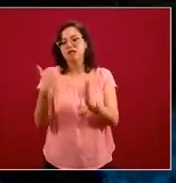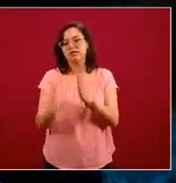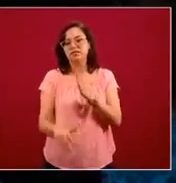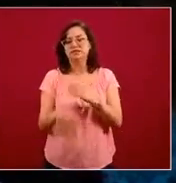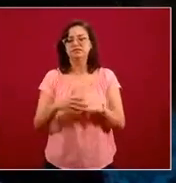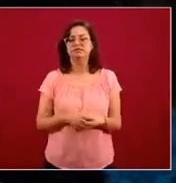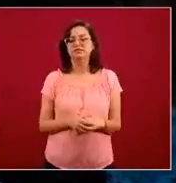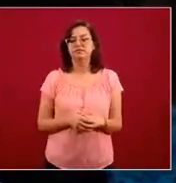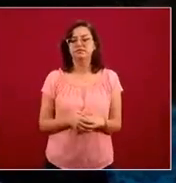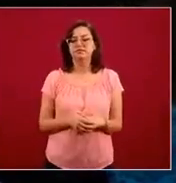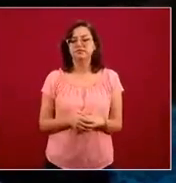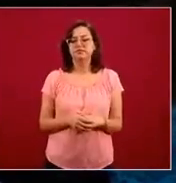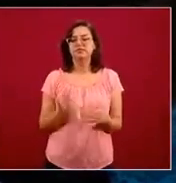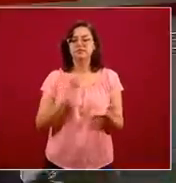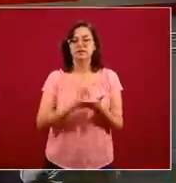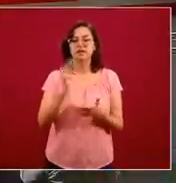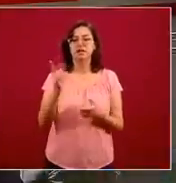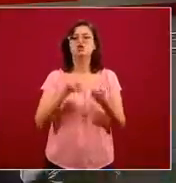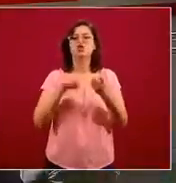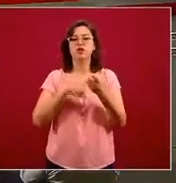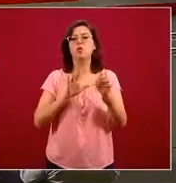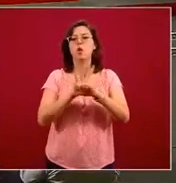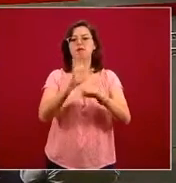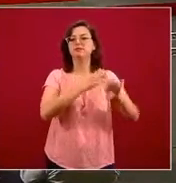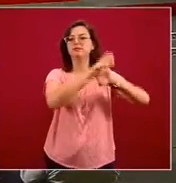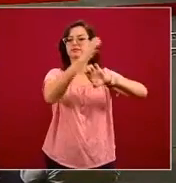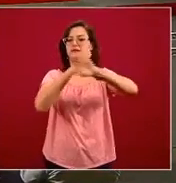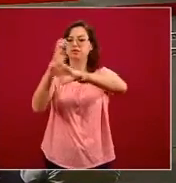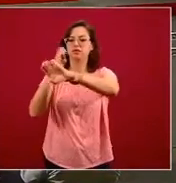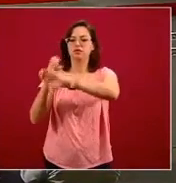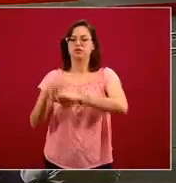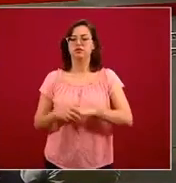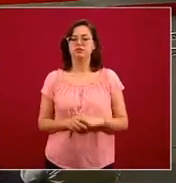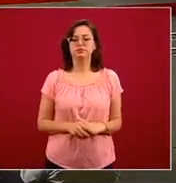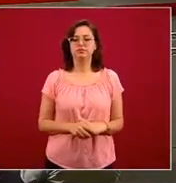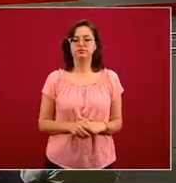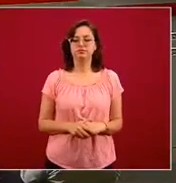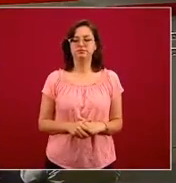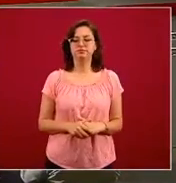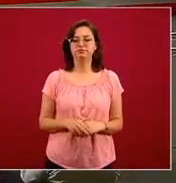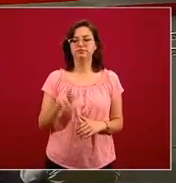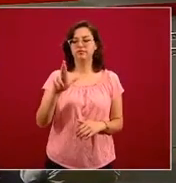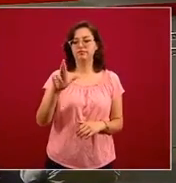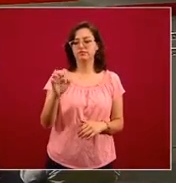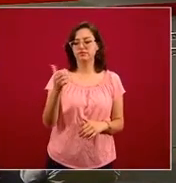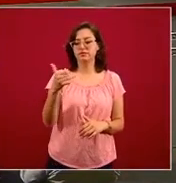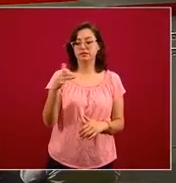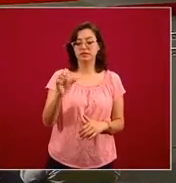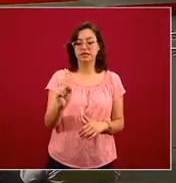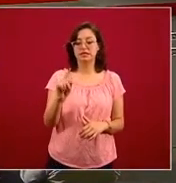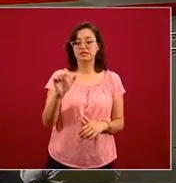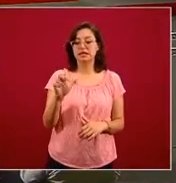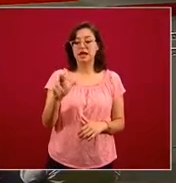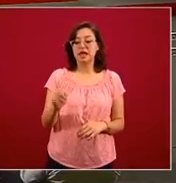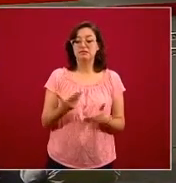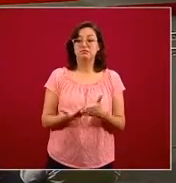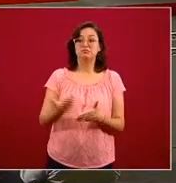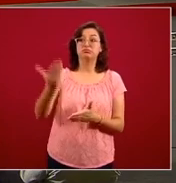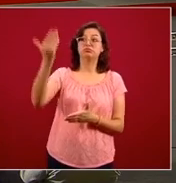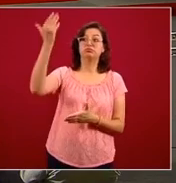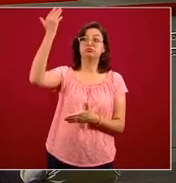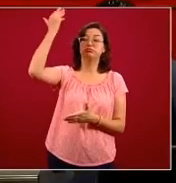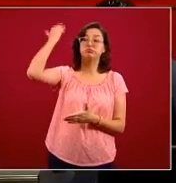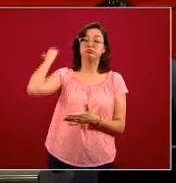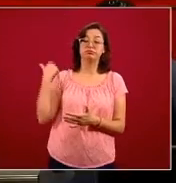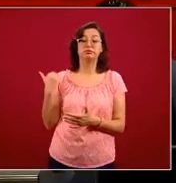need to retrofit? Are they ready? And what state are they in? Thank you. Now, what Dr. Reyes said a few weeks ago,